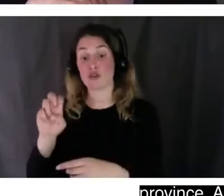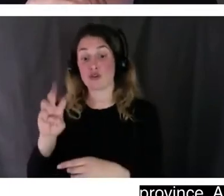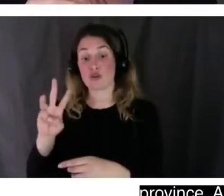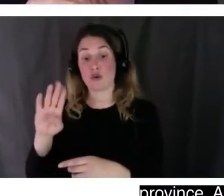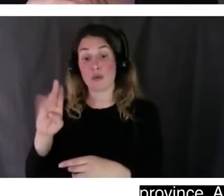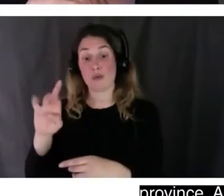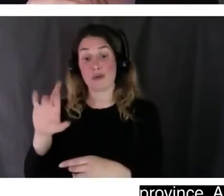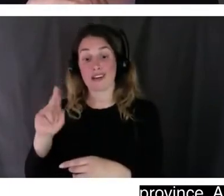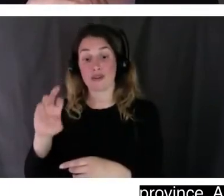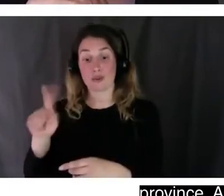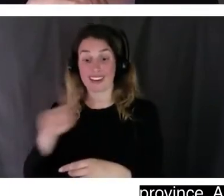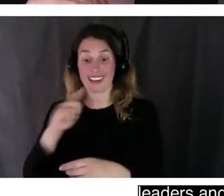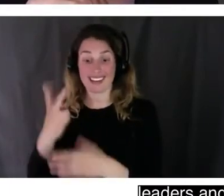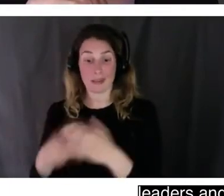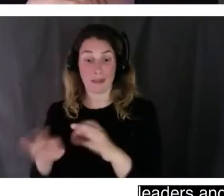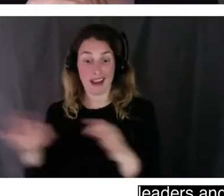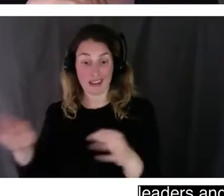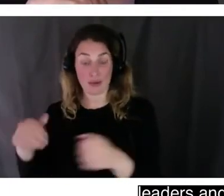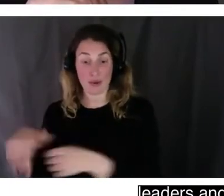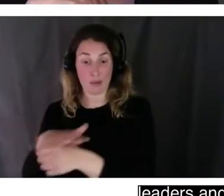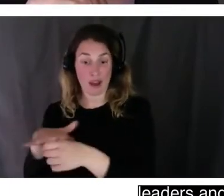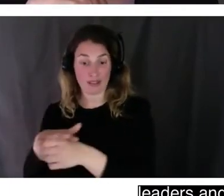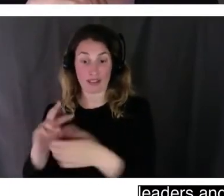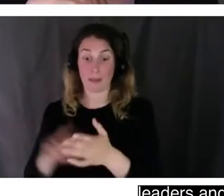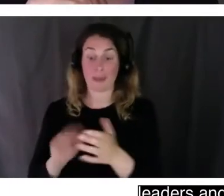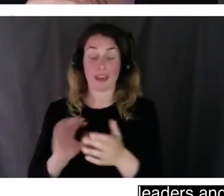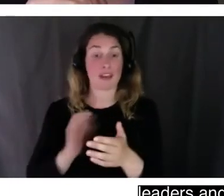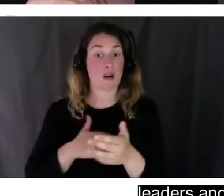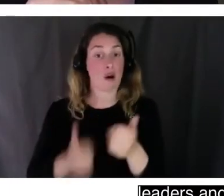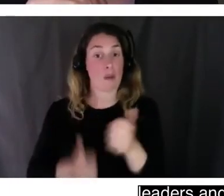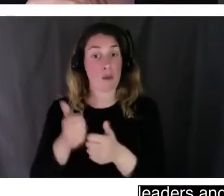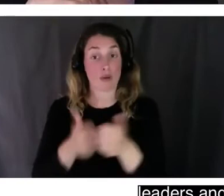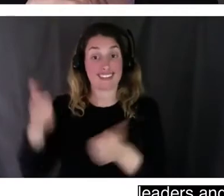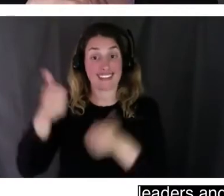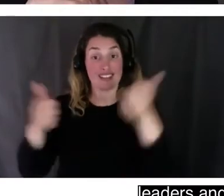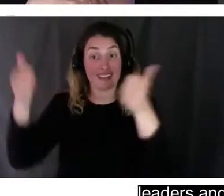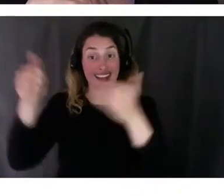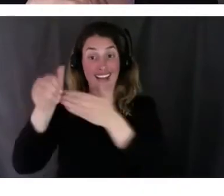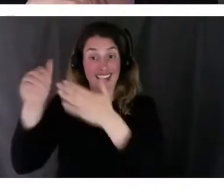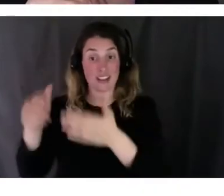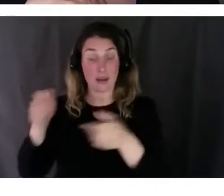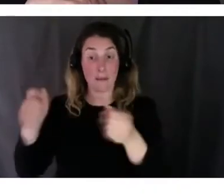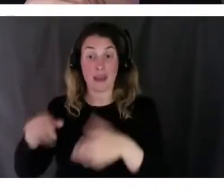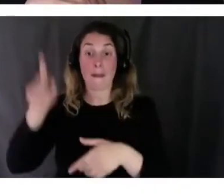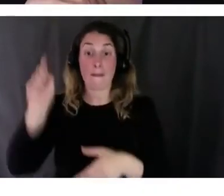so most of our senior leaders and managers have to be bilingual.